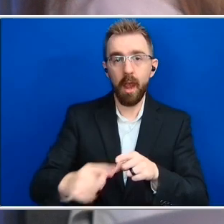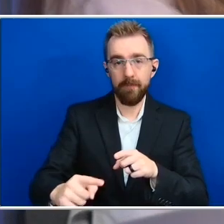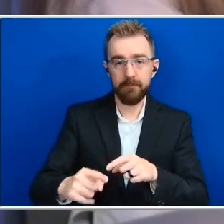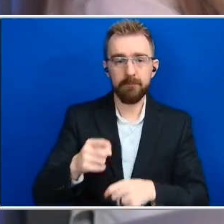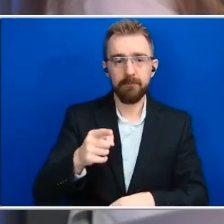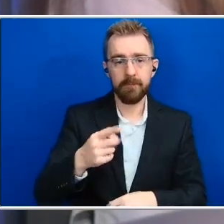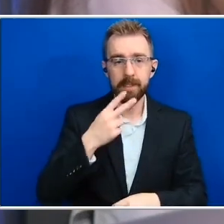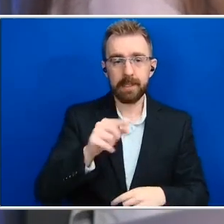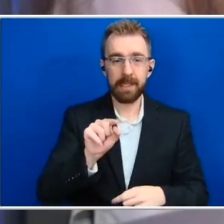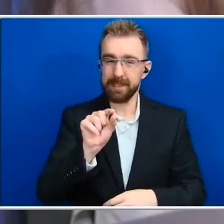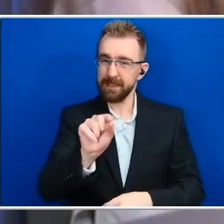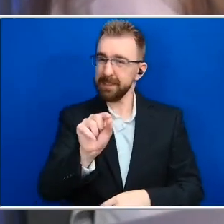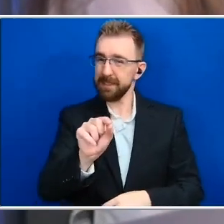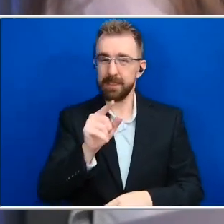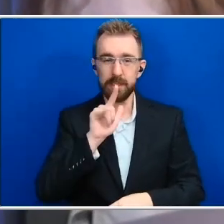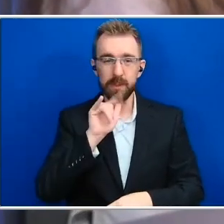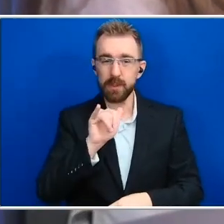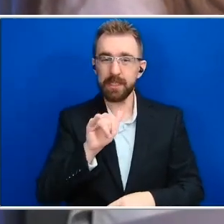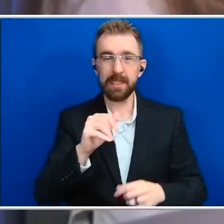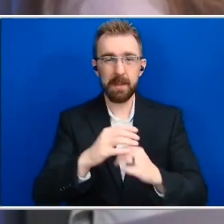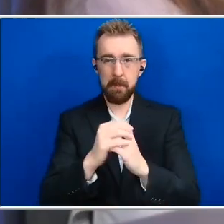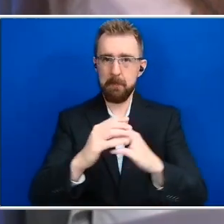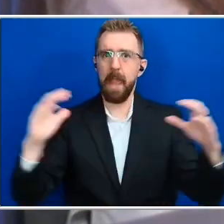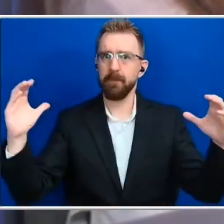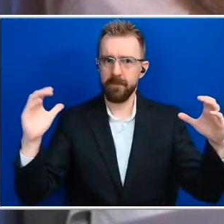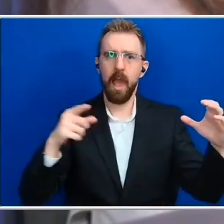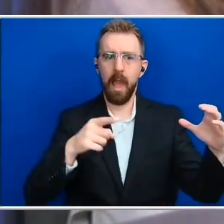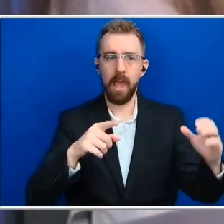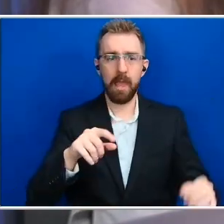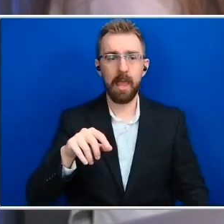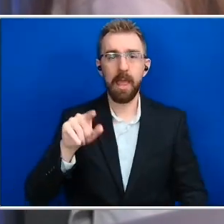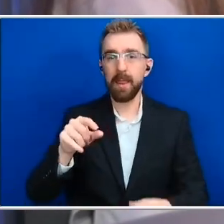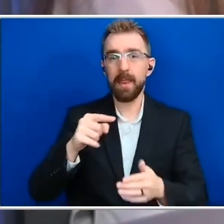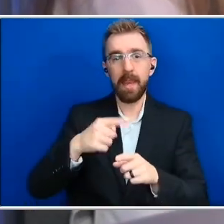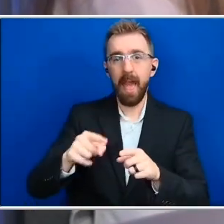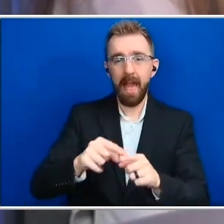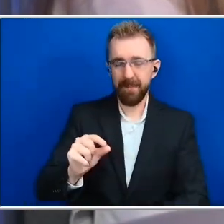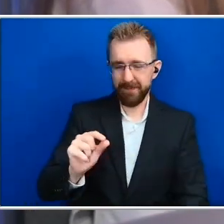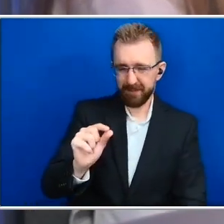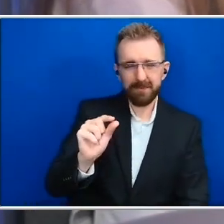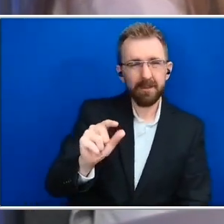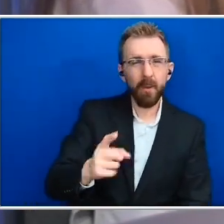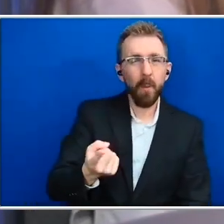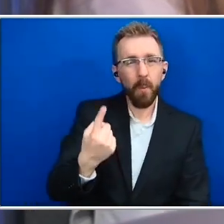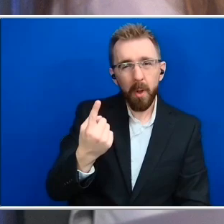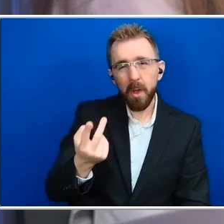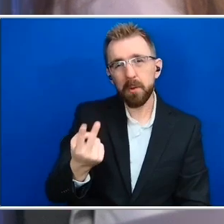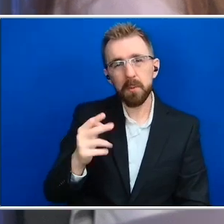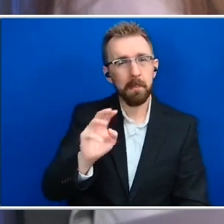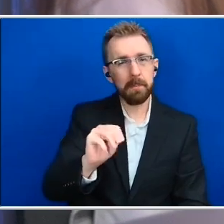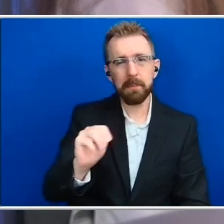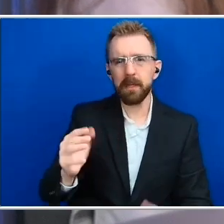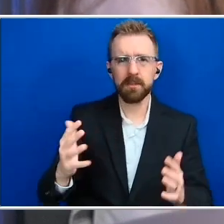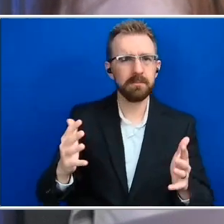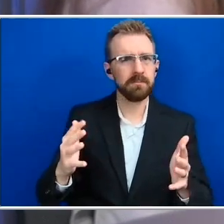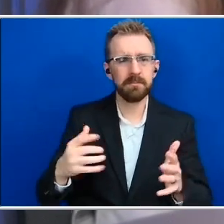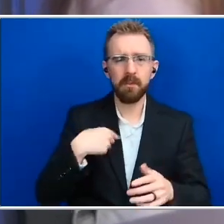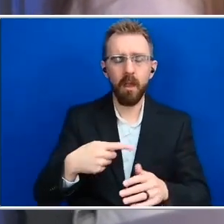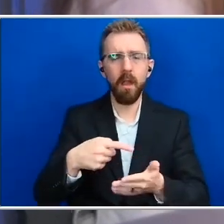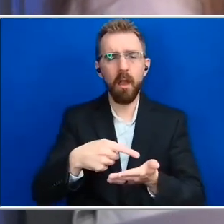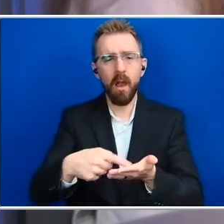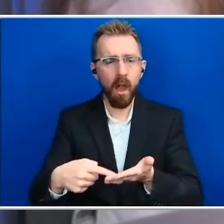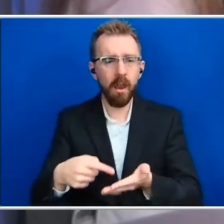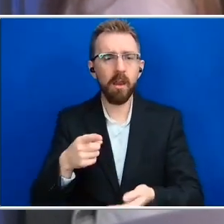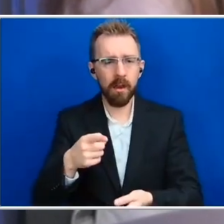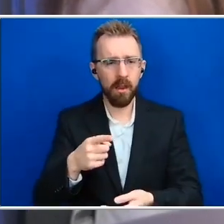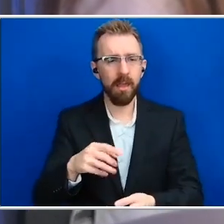is really magnified. The tip of the knife is 1 or 2 millimeter. And I'm cutting the surface by those markings. You see,